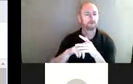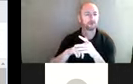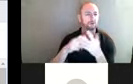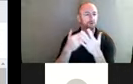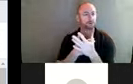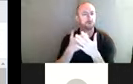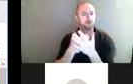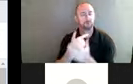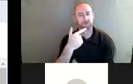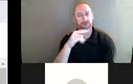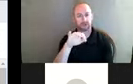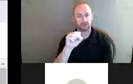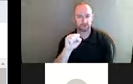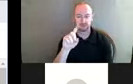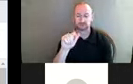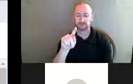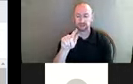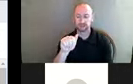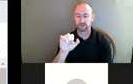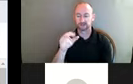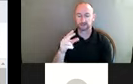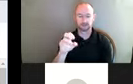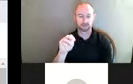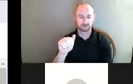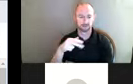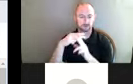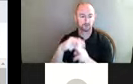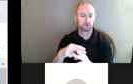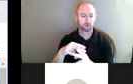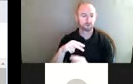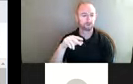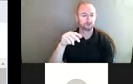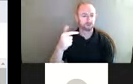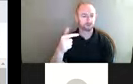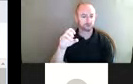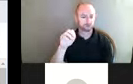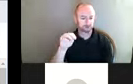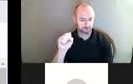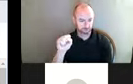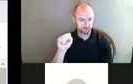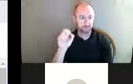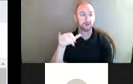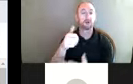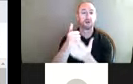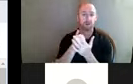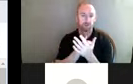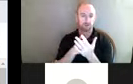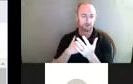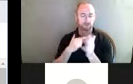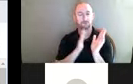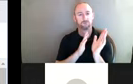new GIS data schema called GEMS. And that's really enabled us to organize